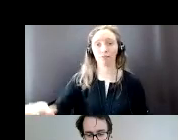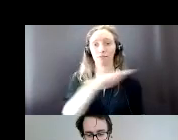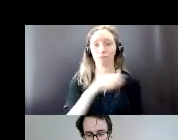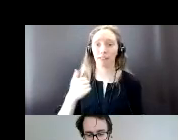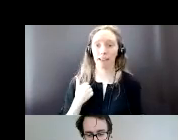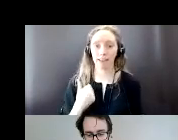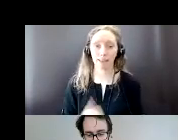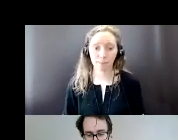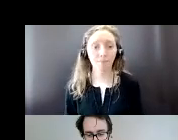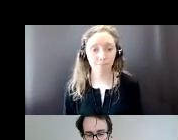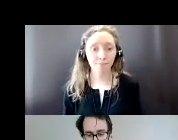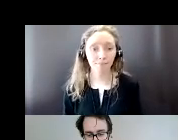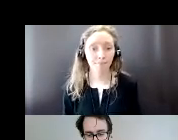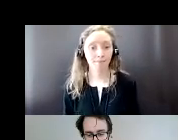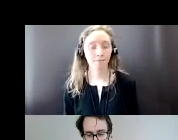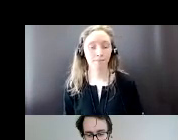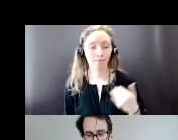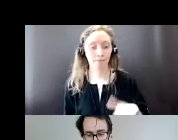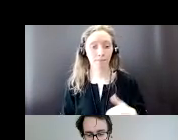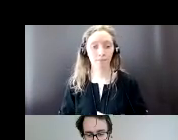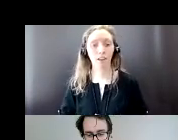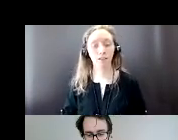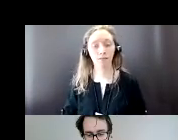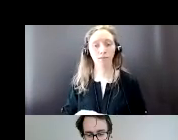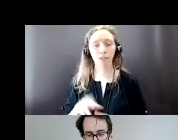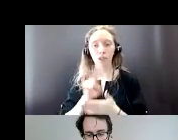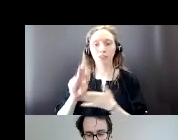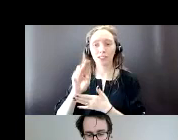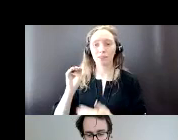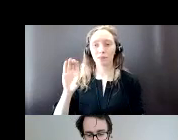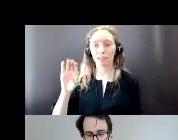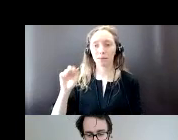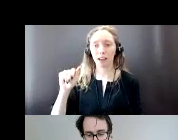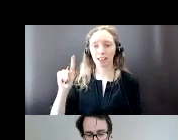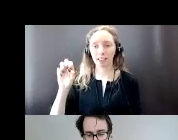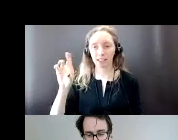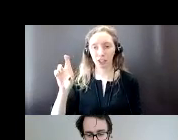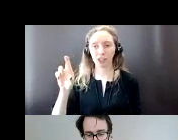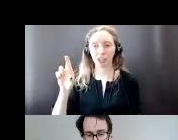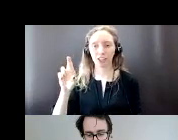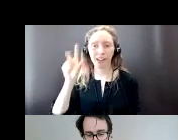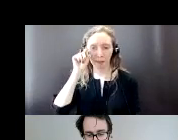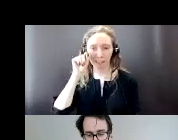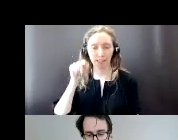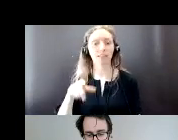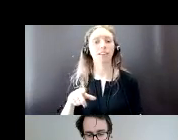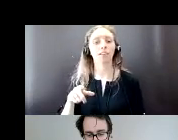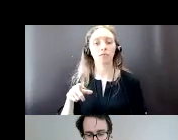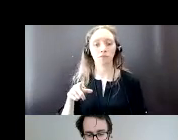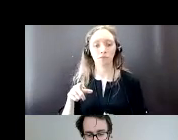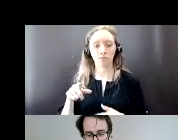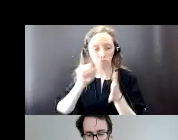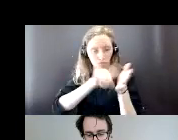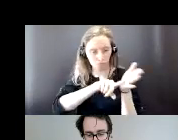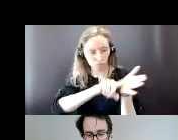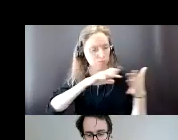So there was actually a report done by McMaster University that says that it's estimated that less than 5% of fraud